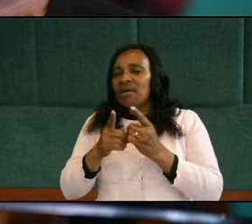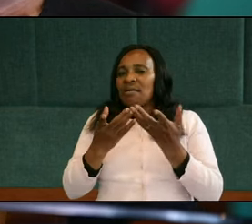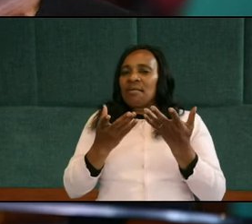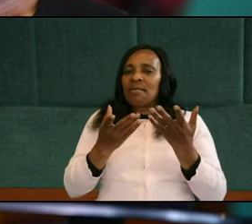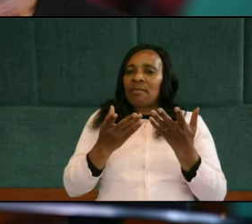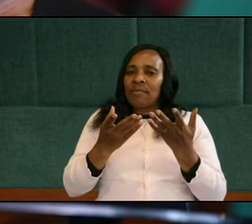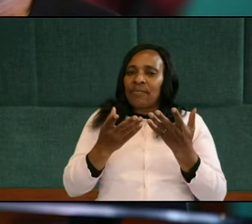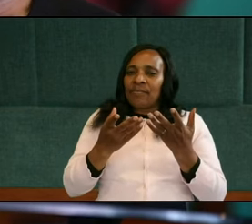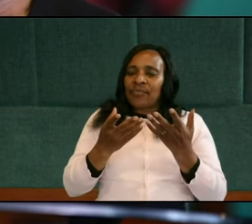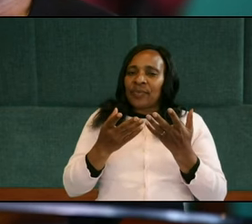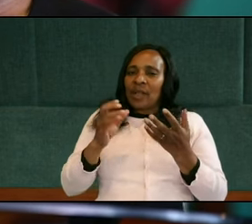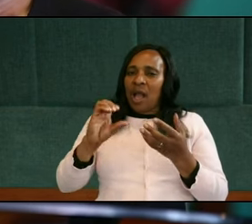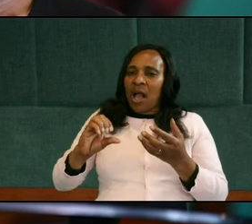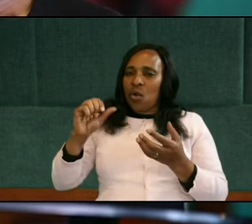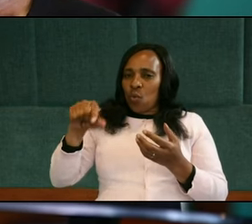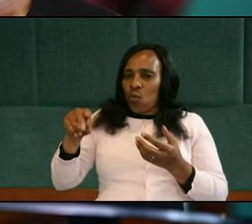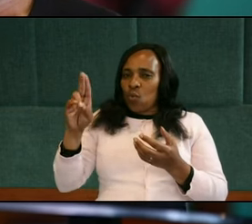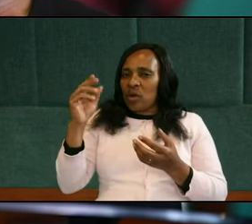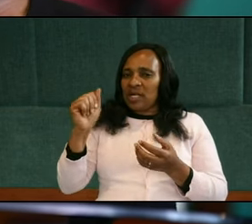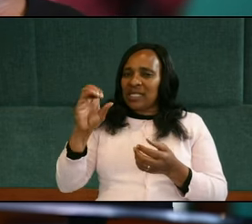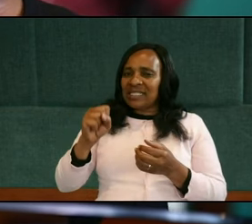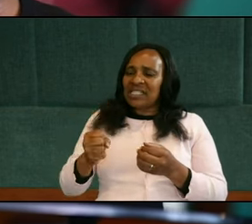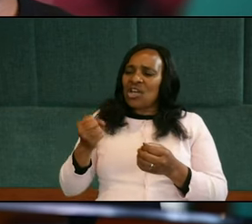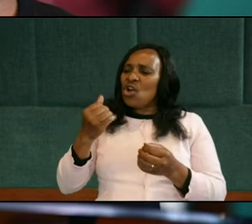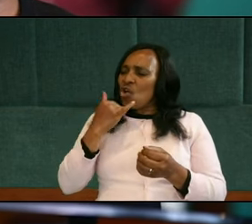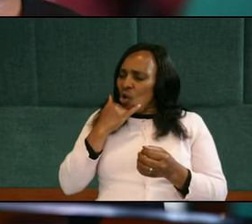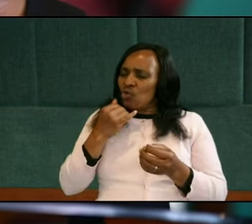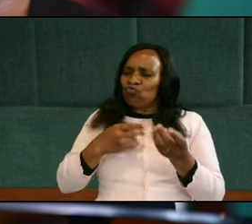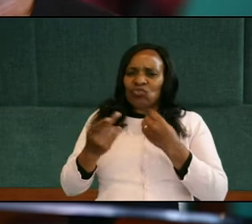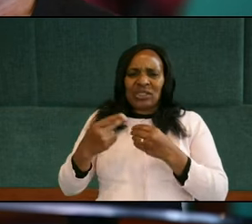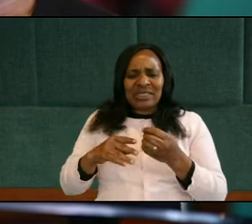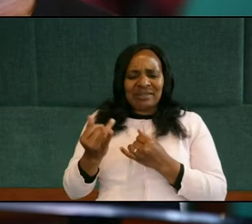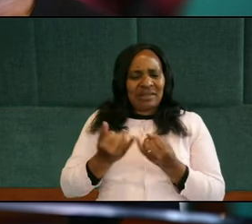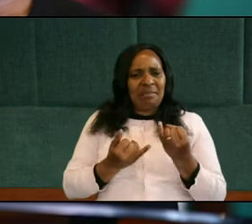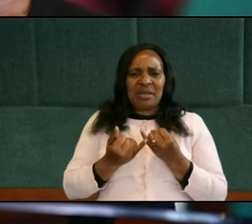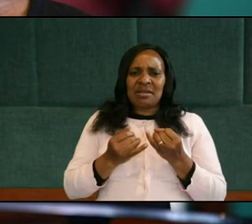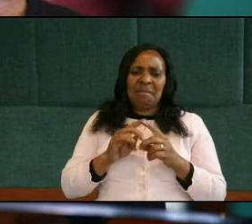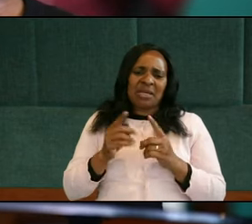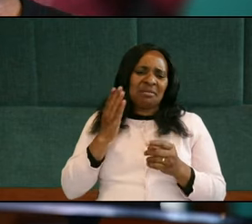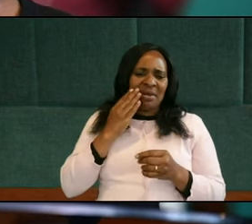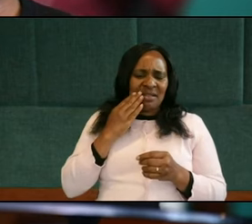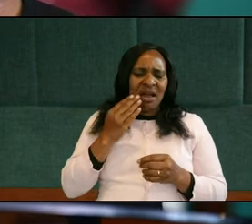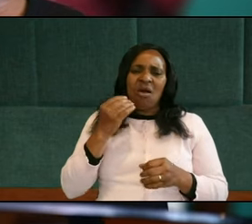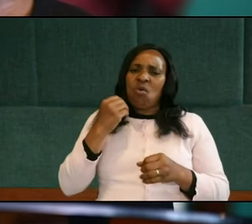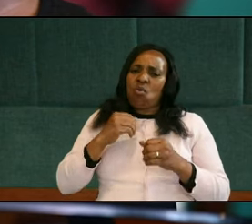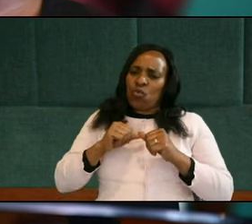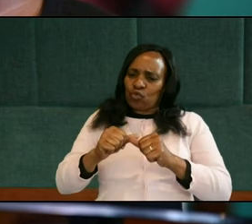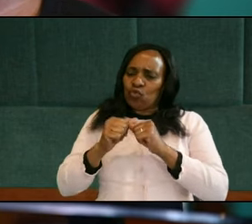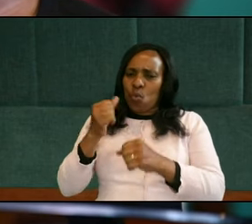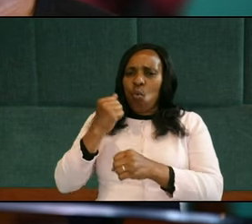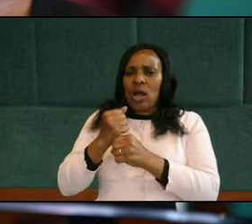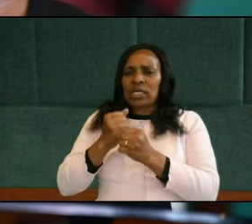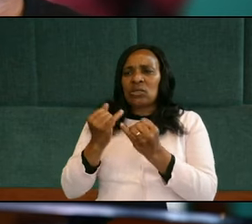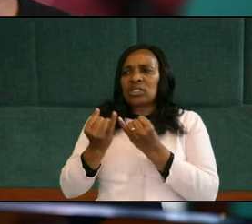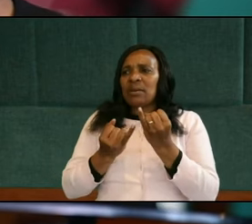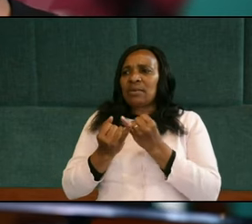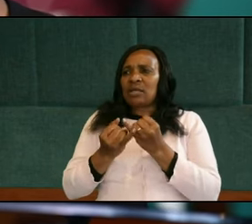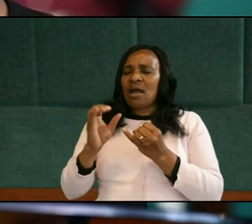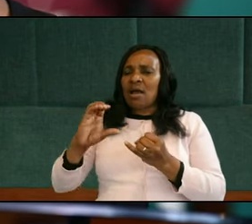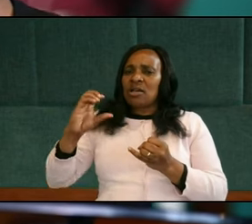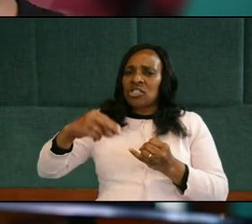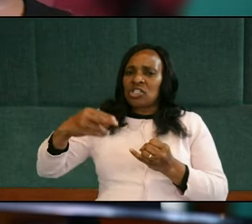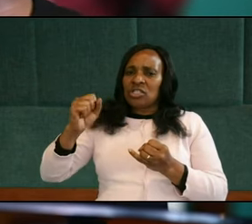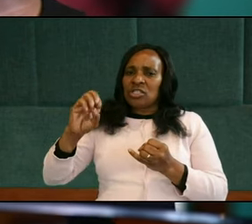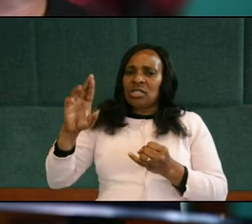Mother said her brother, Akwasi, it's wrong to sell on Sabbath. But Mother kept on working on Sabbath. Achia